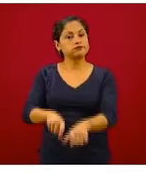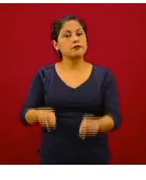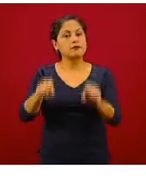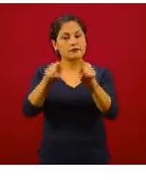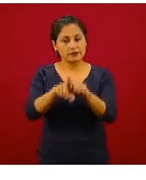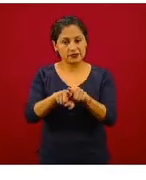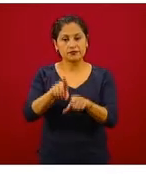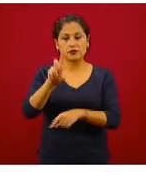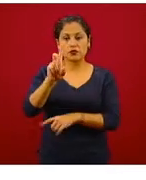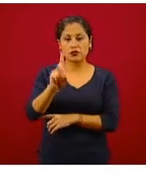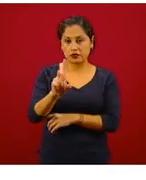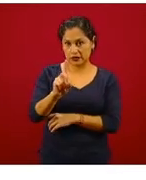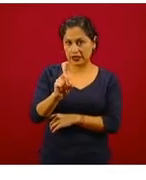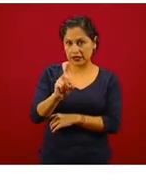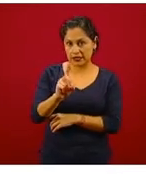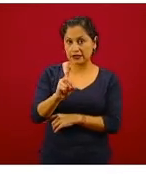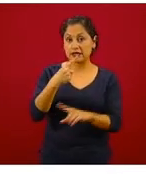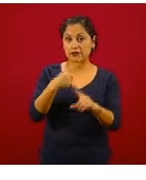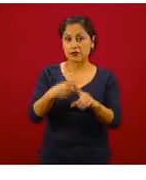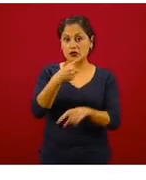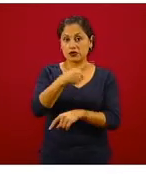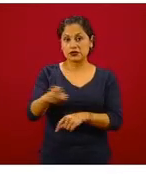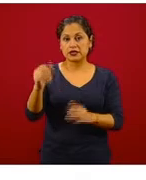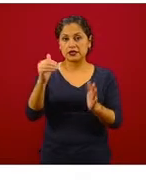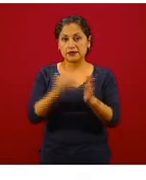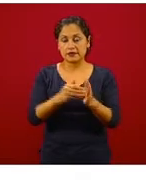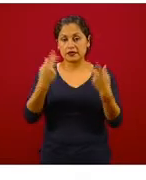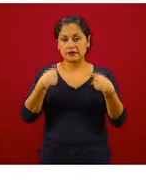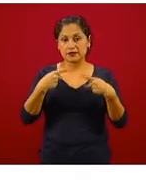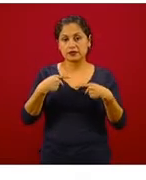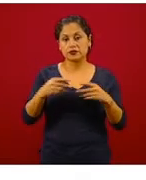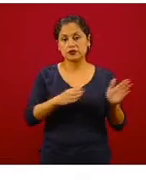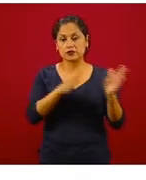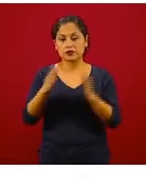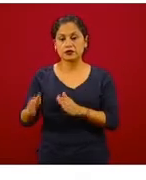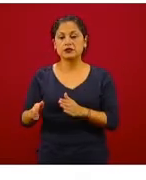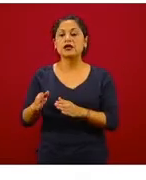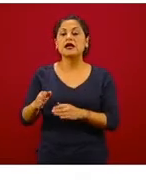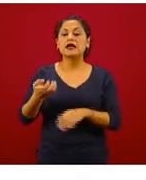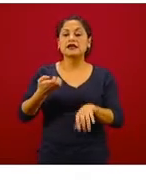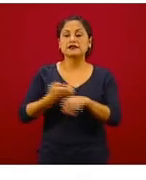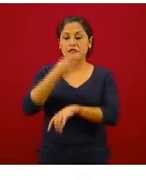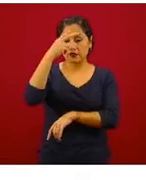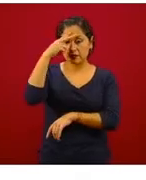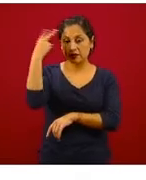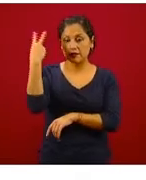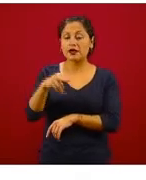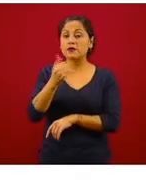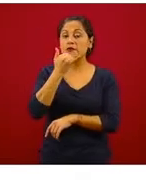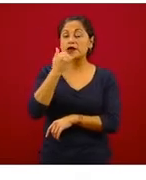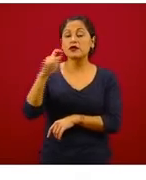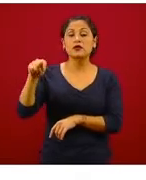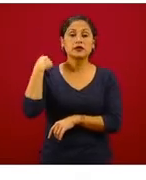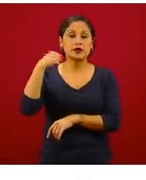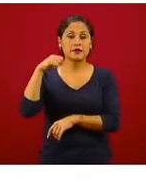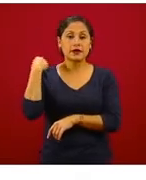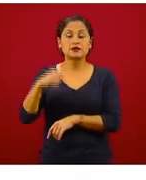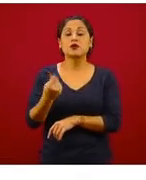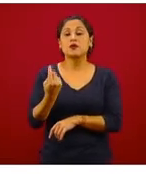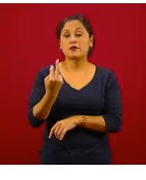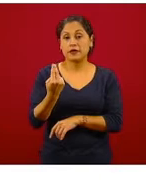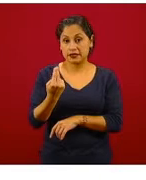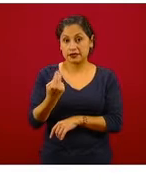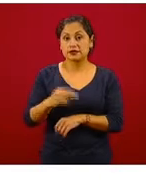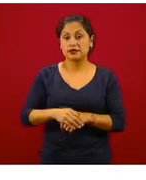Mexico City, again, for the third day in a row, is up at 30 per 100,000 people. And then we